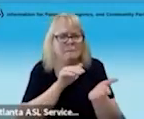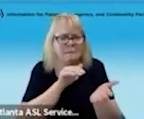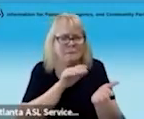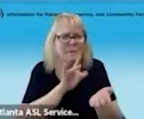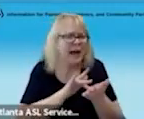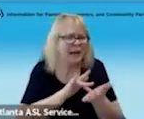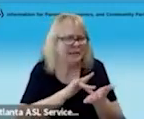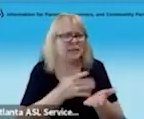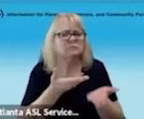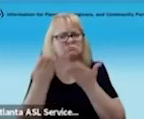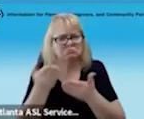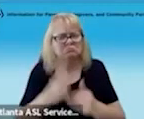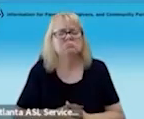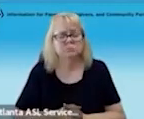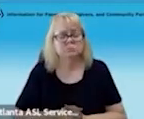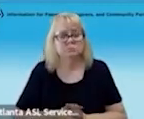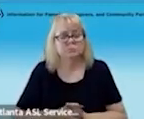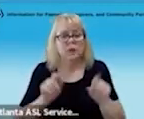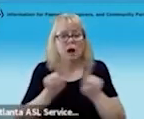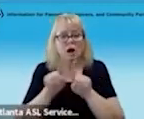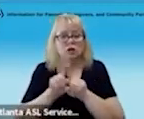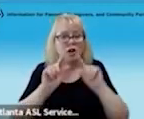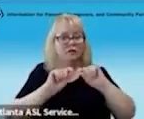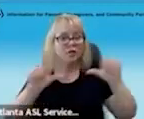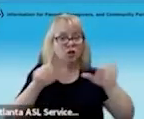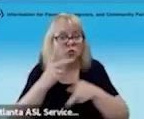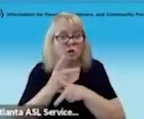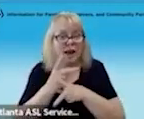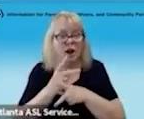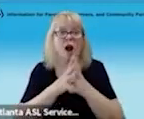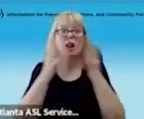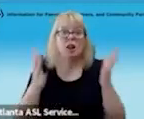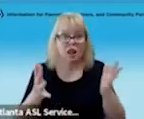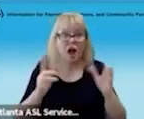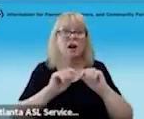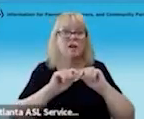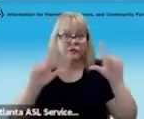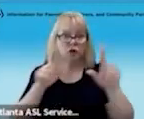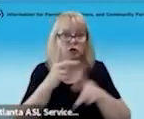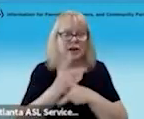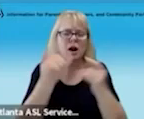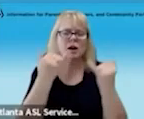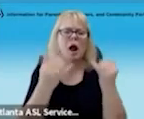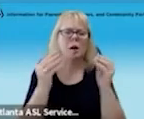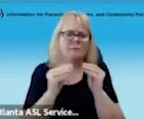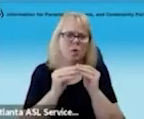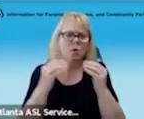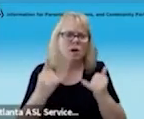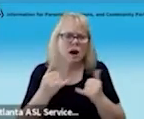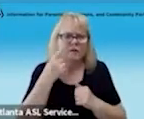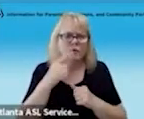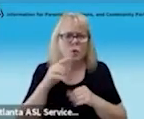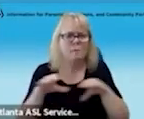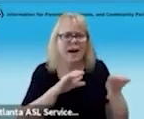Doing more with our home visit team. We have providers and nurses that go into the homes and can bring vaccines to the homes and bring medications to the